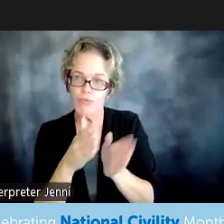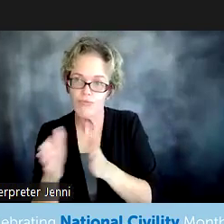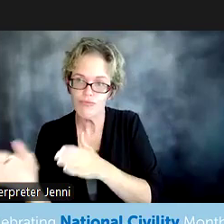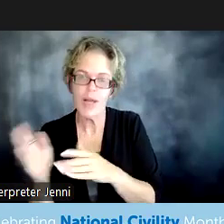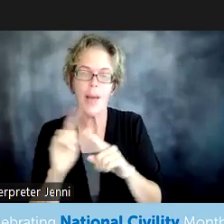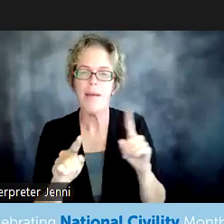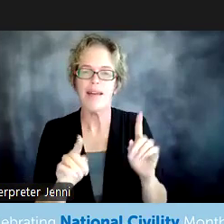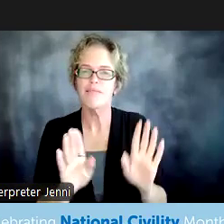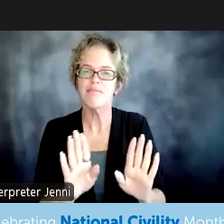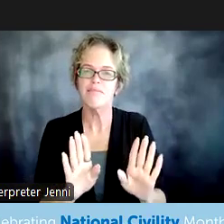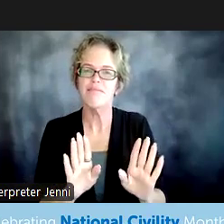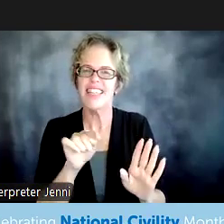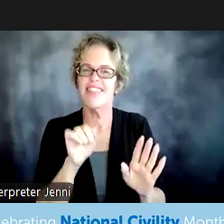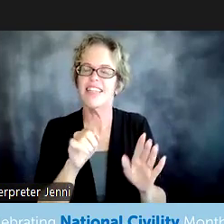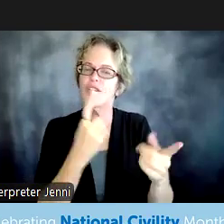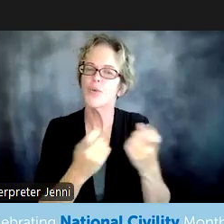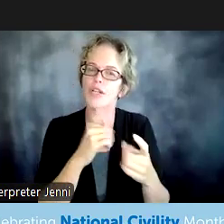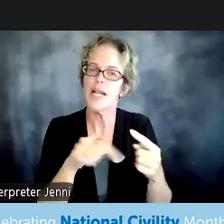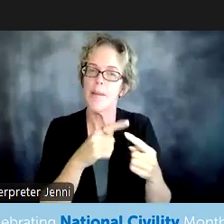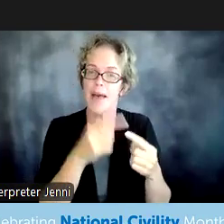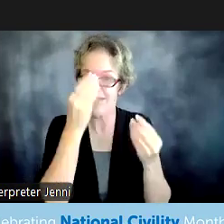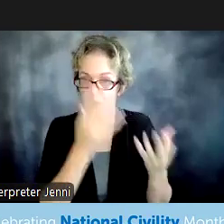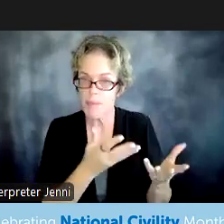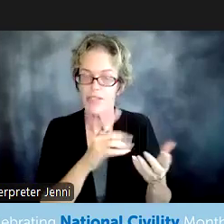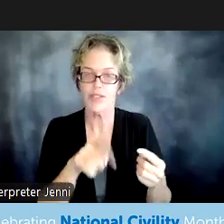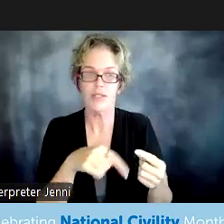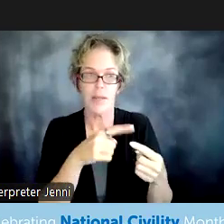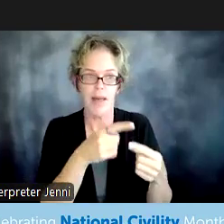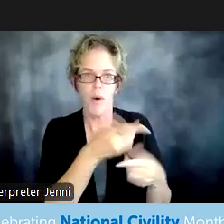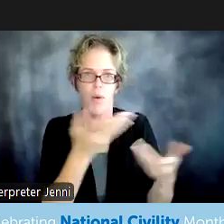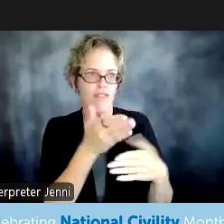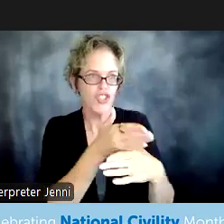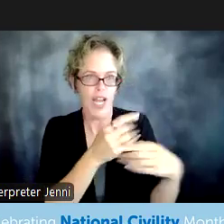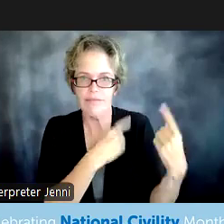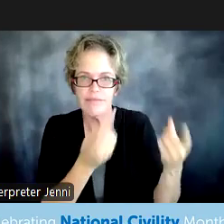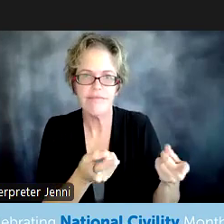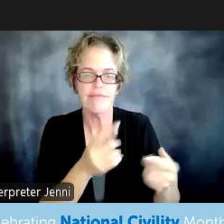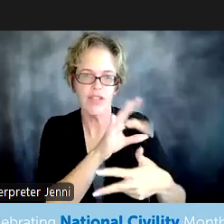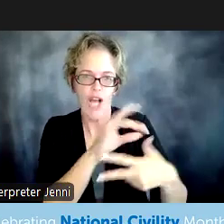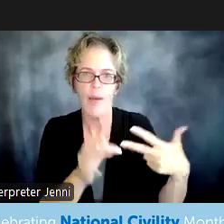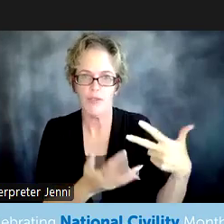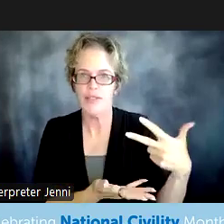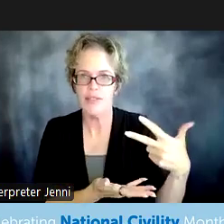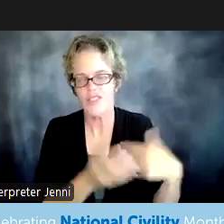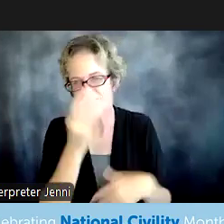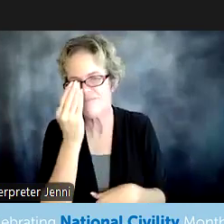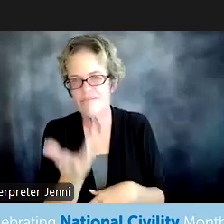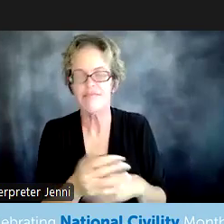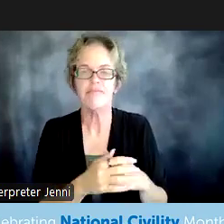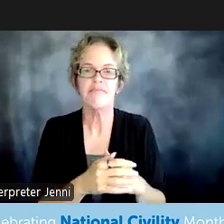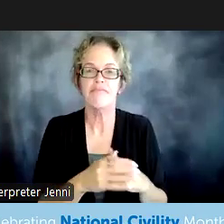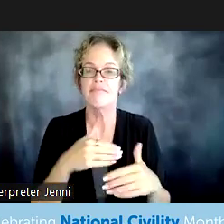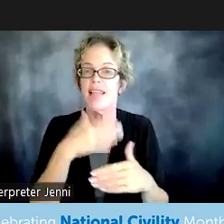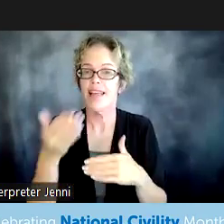so questions related to the information that we're going over today and sharing. So just a note for that. All right, next